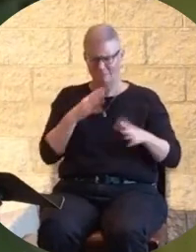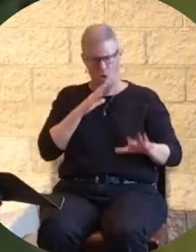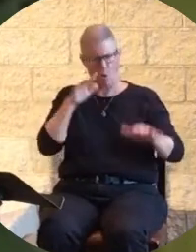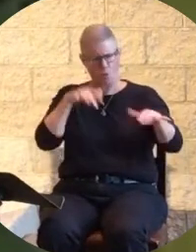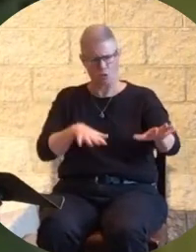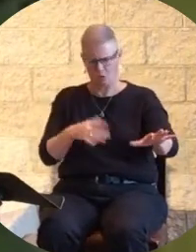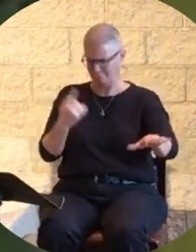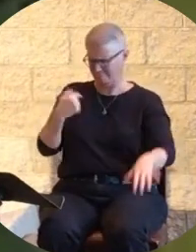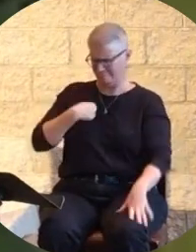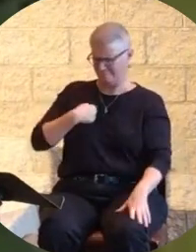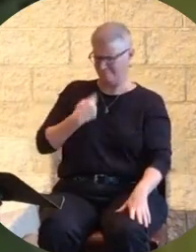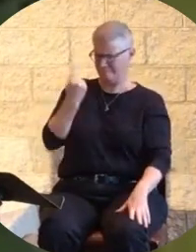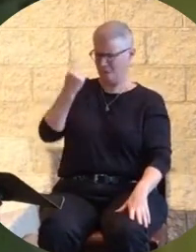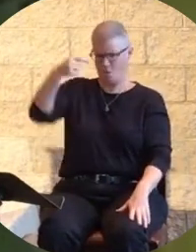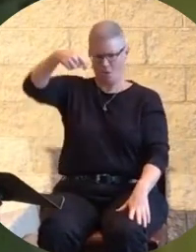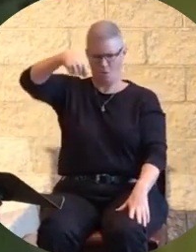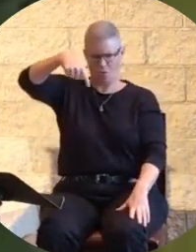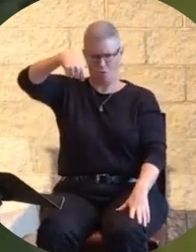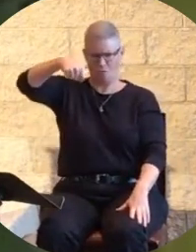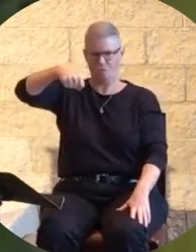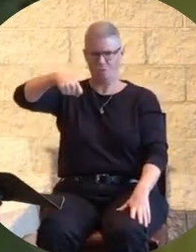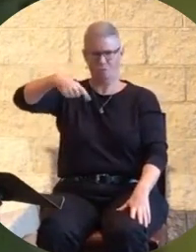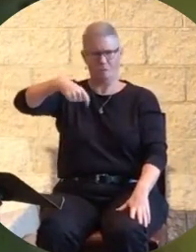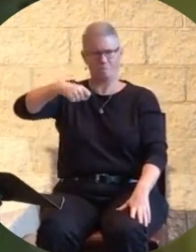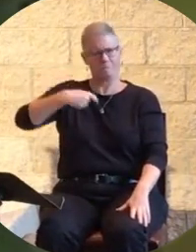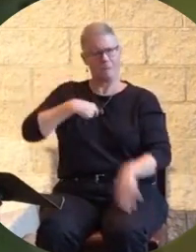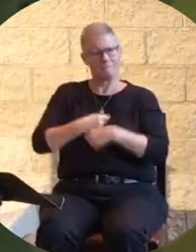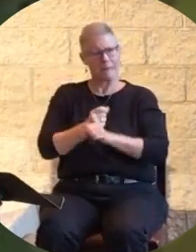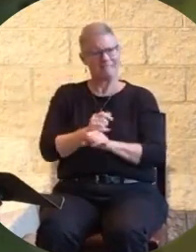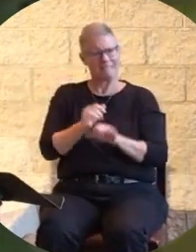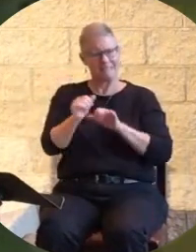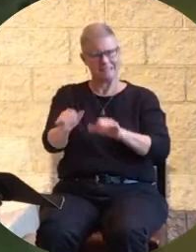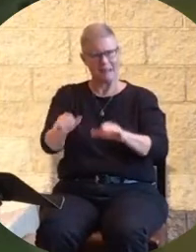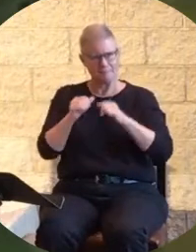ocean, and I've made of the same stuff the ocean is made of. And then just